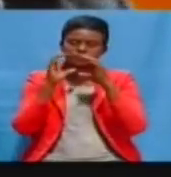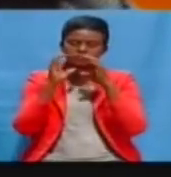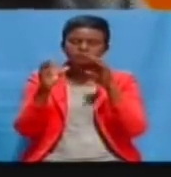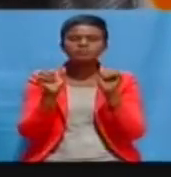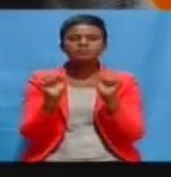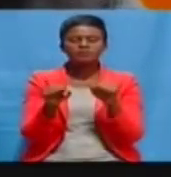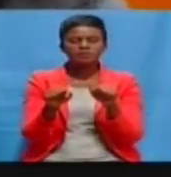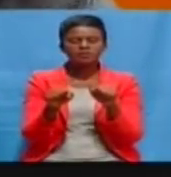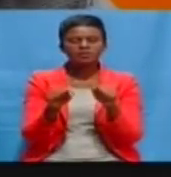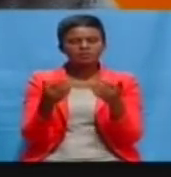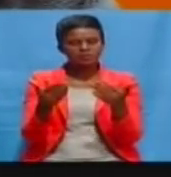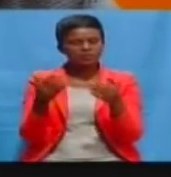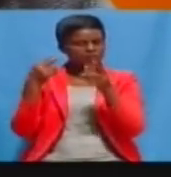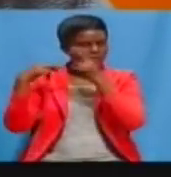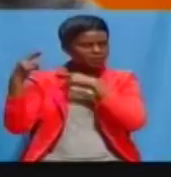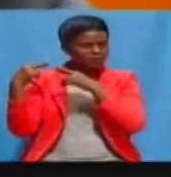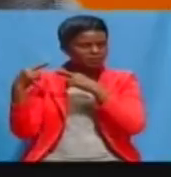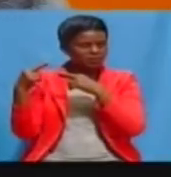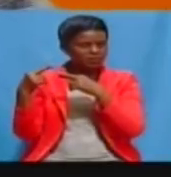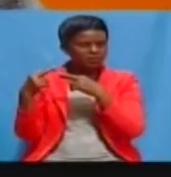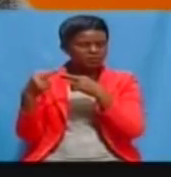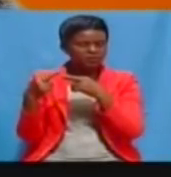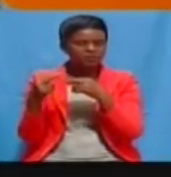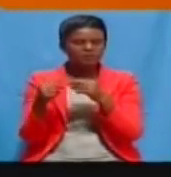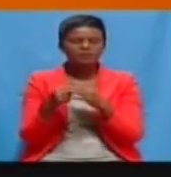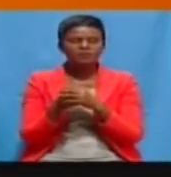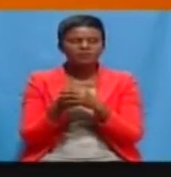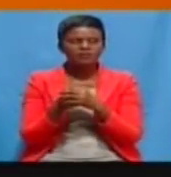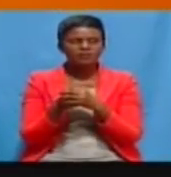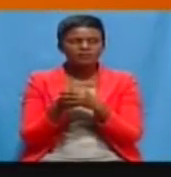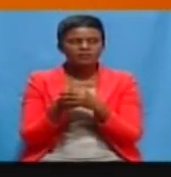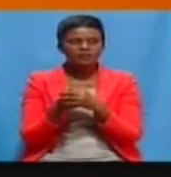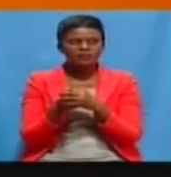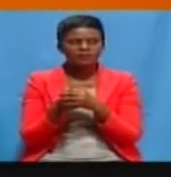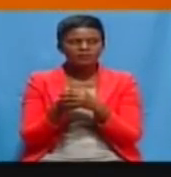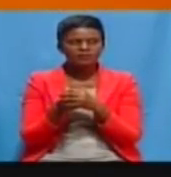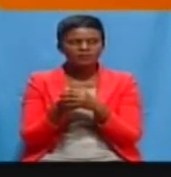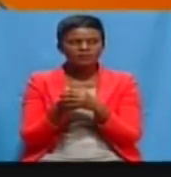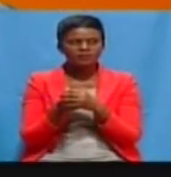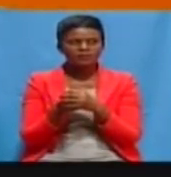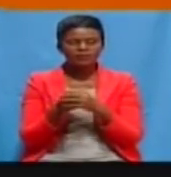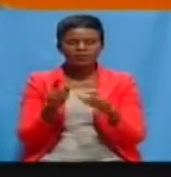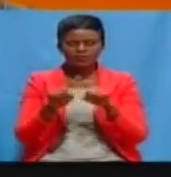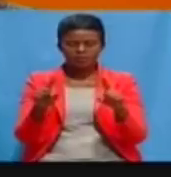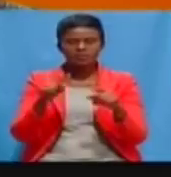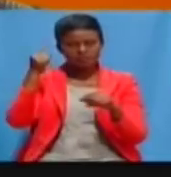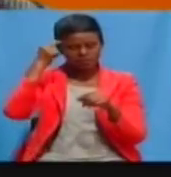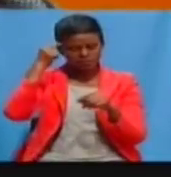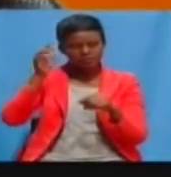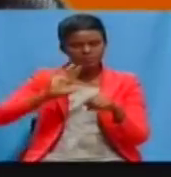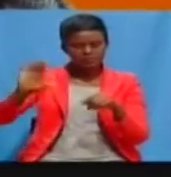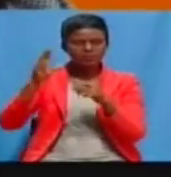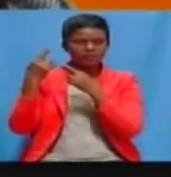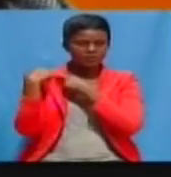we think that everything else is so important except communicating. But in a democracy, a government is for the people. So the people